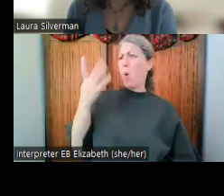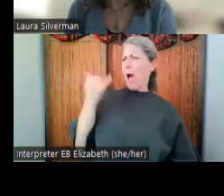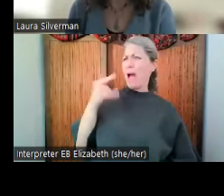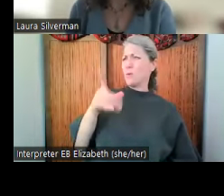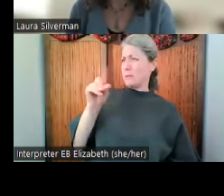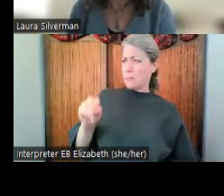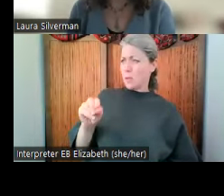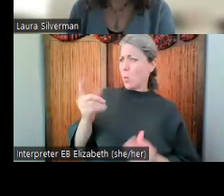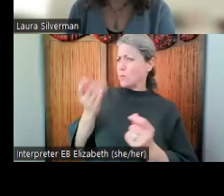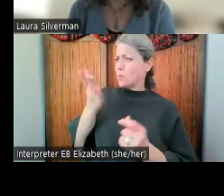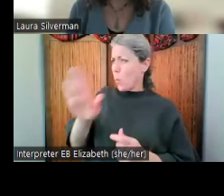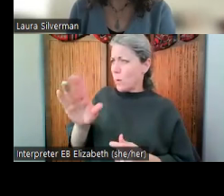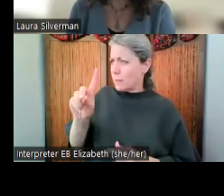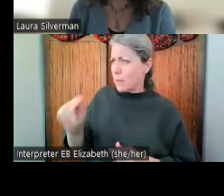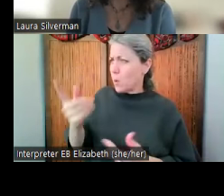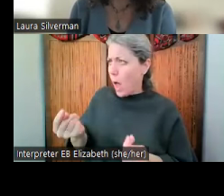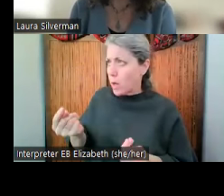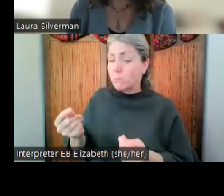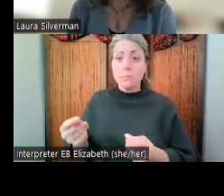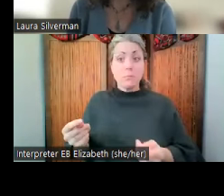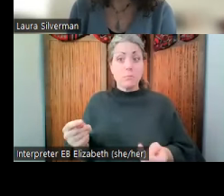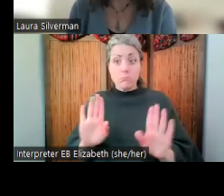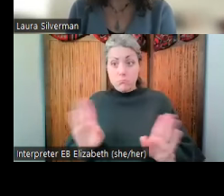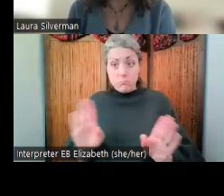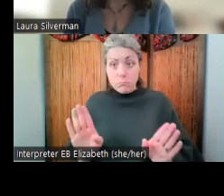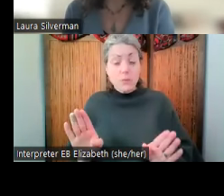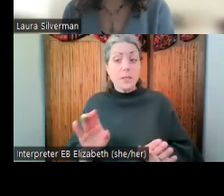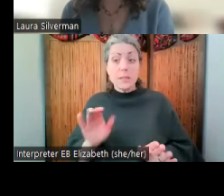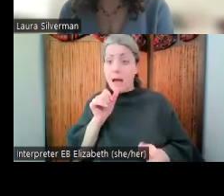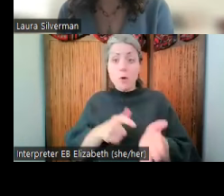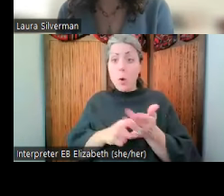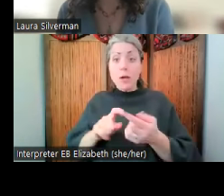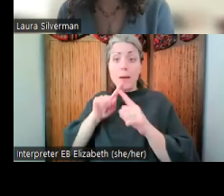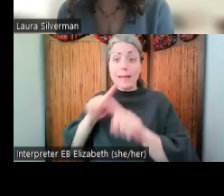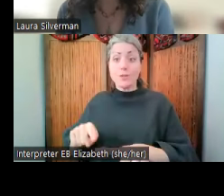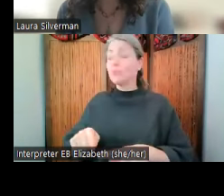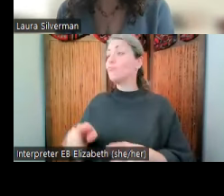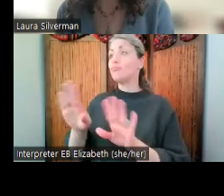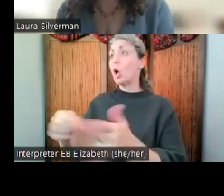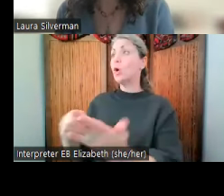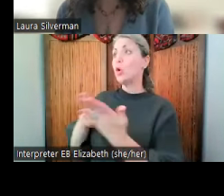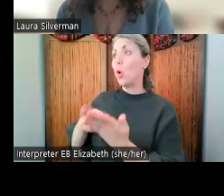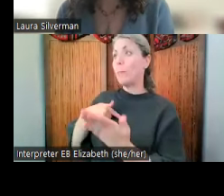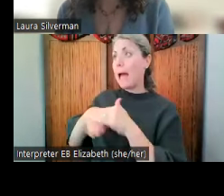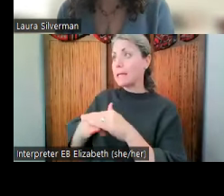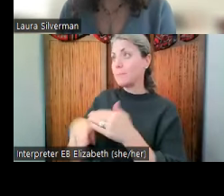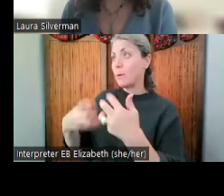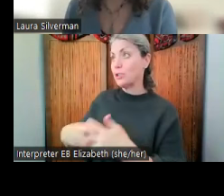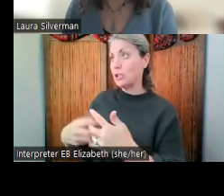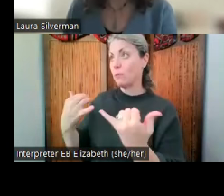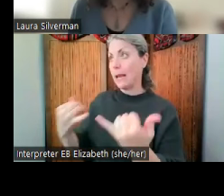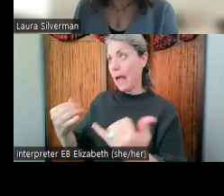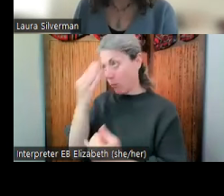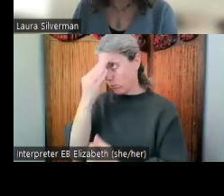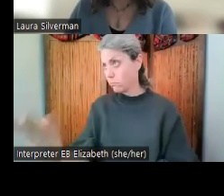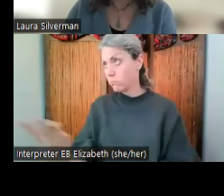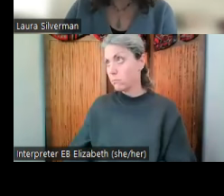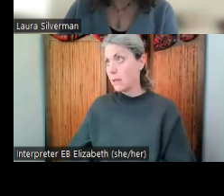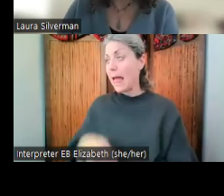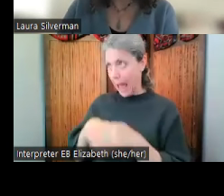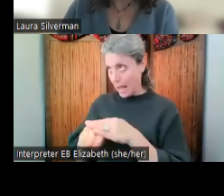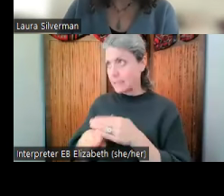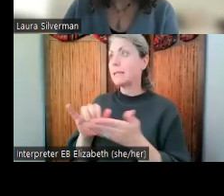disability is, or if you have a disability, you do not need to answer that question, and you should be given access to